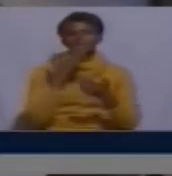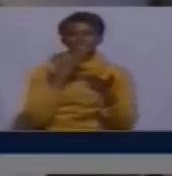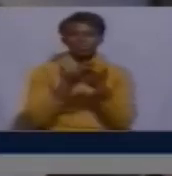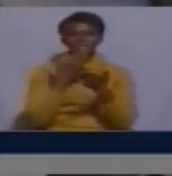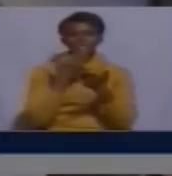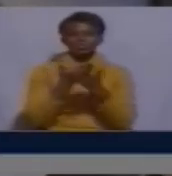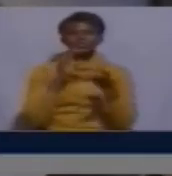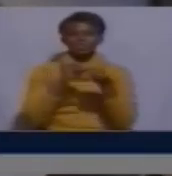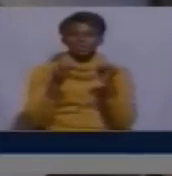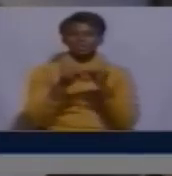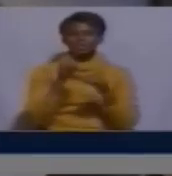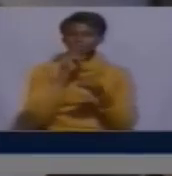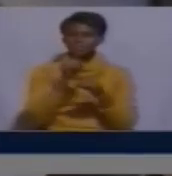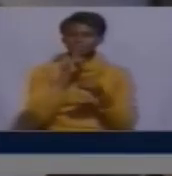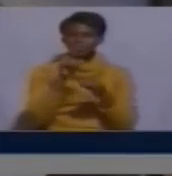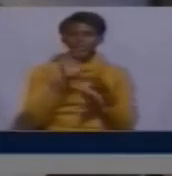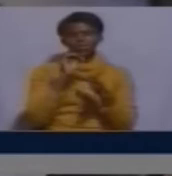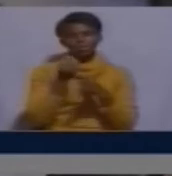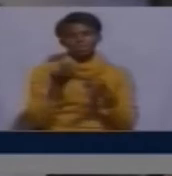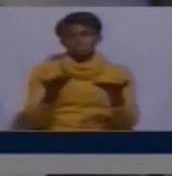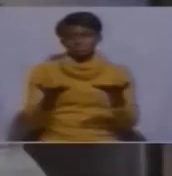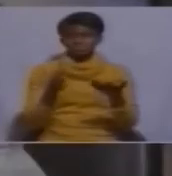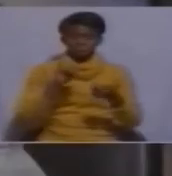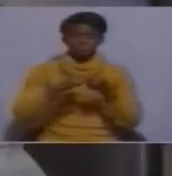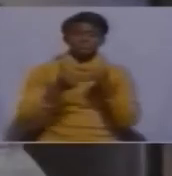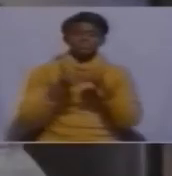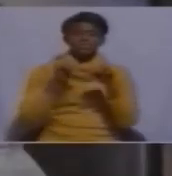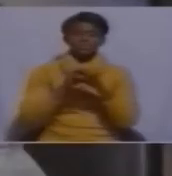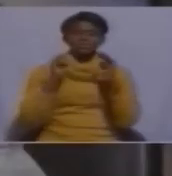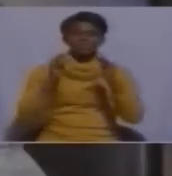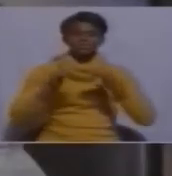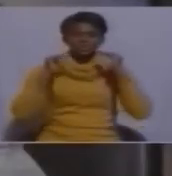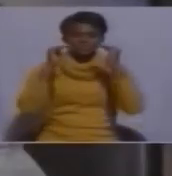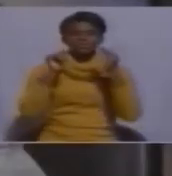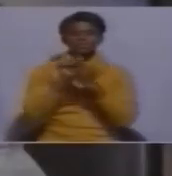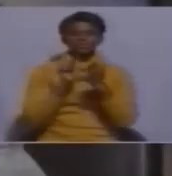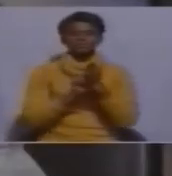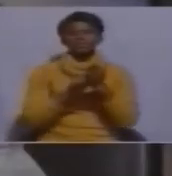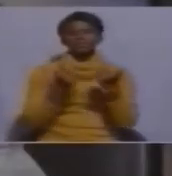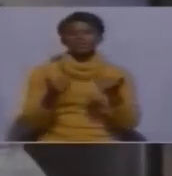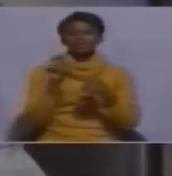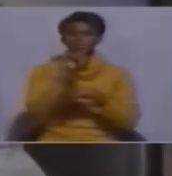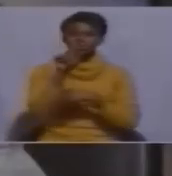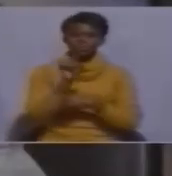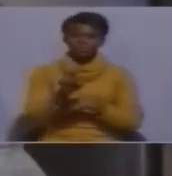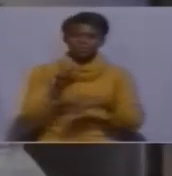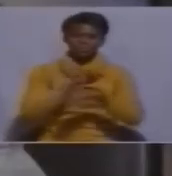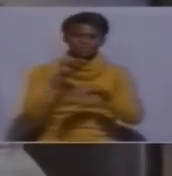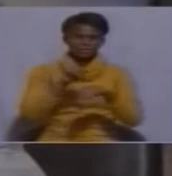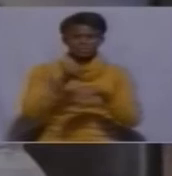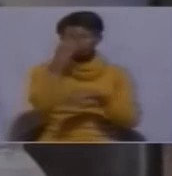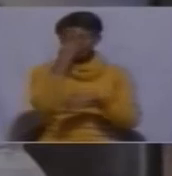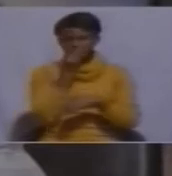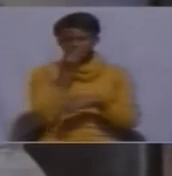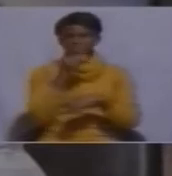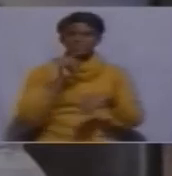perceived or real gaps, or indeed lacunas in the supreme law of the land, one question arises. Did the nation go to sleep during